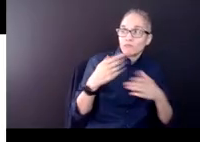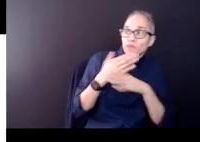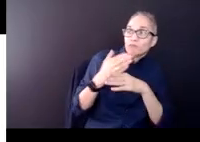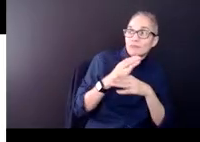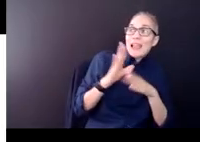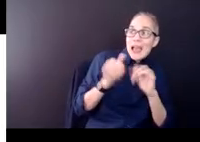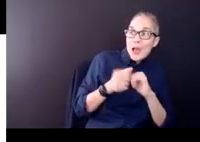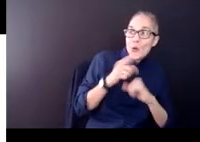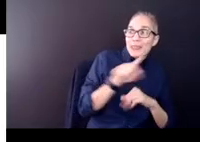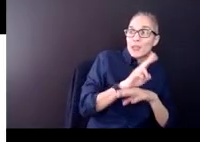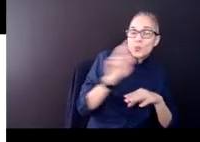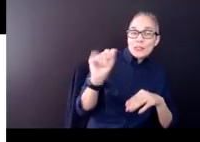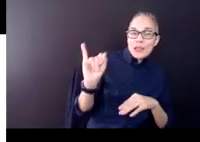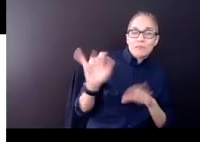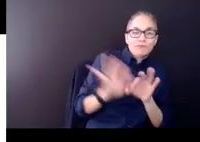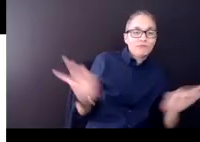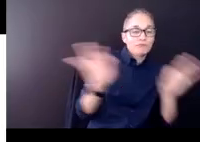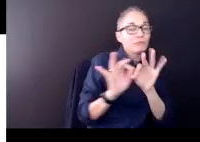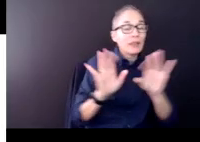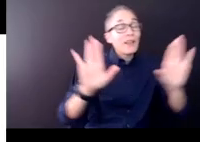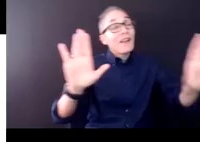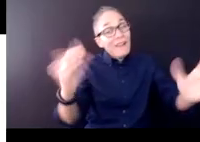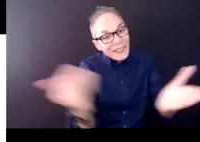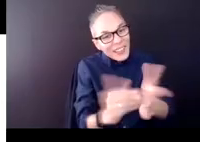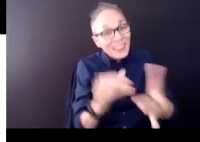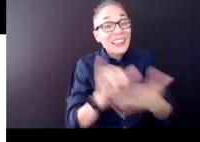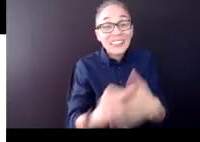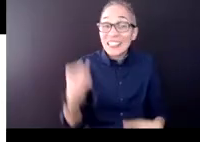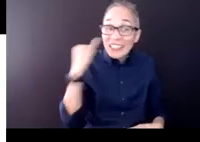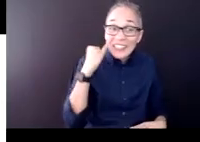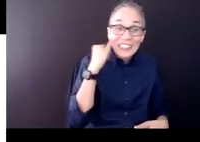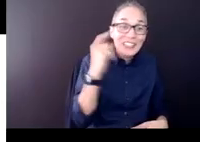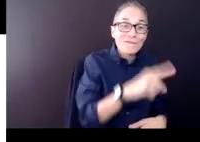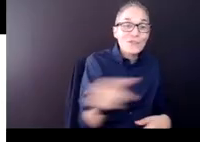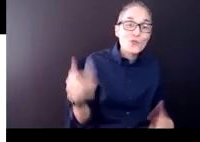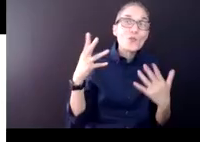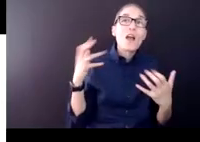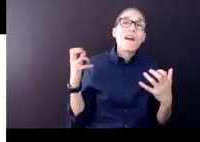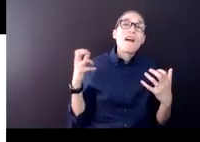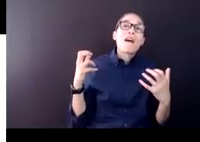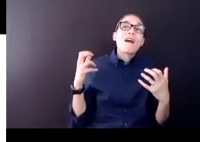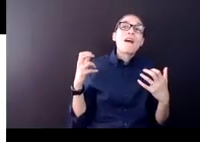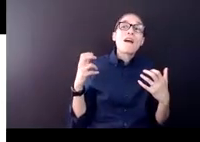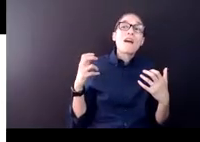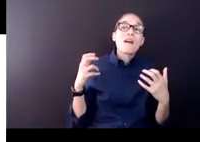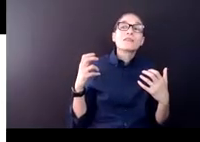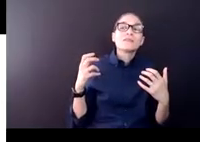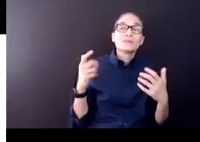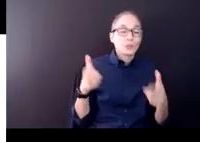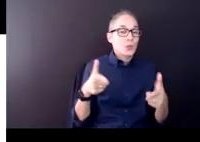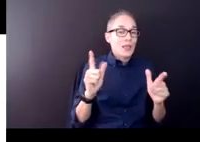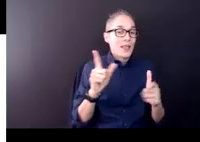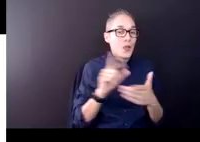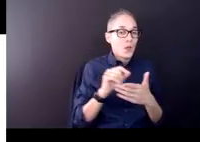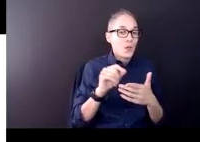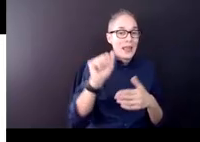And again, this all depends if you want to allow students AI or